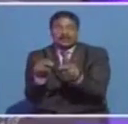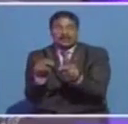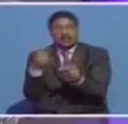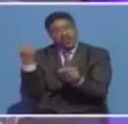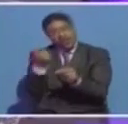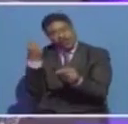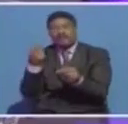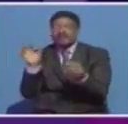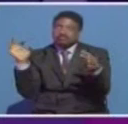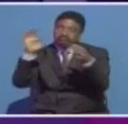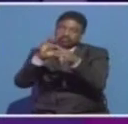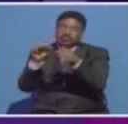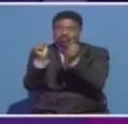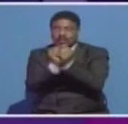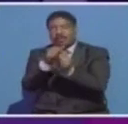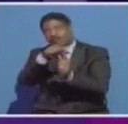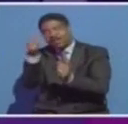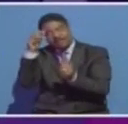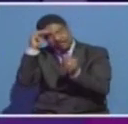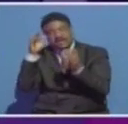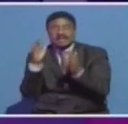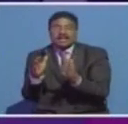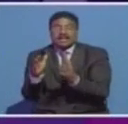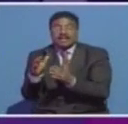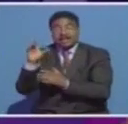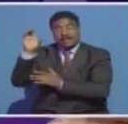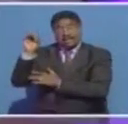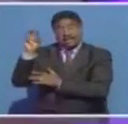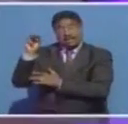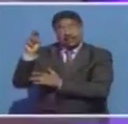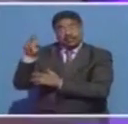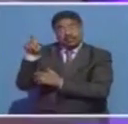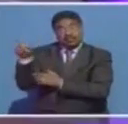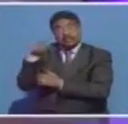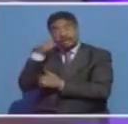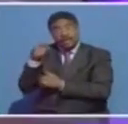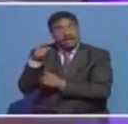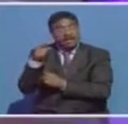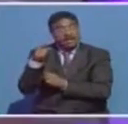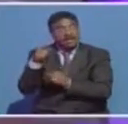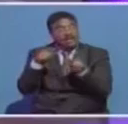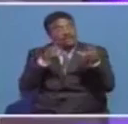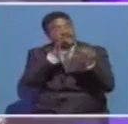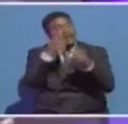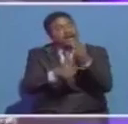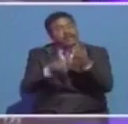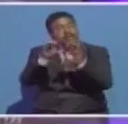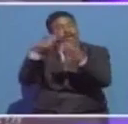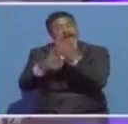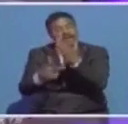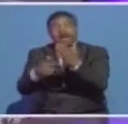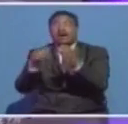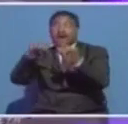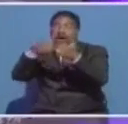issue of other ministries coming together. So DMMU will come in to say, was this done, was this done? If it wasn't done, how then do